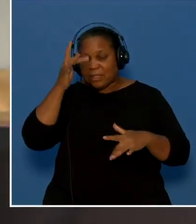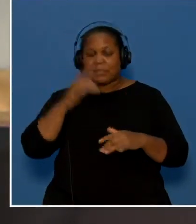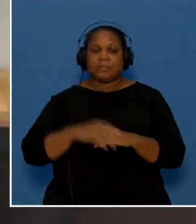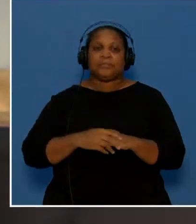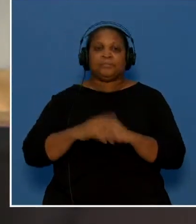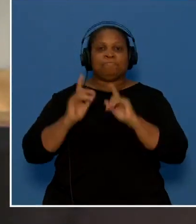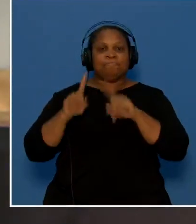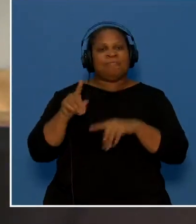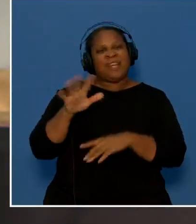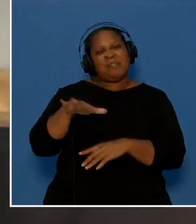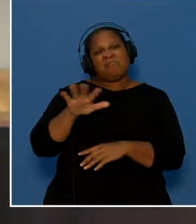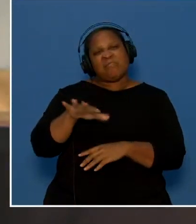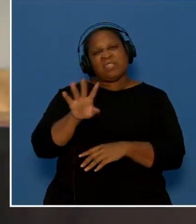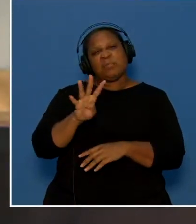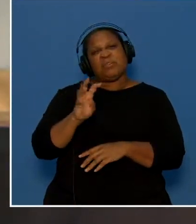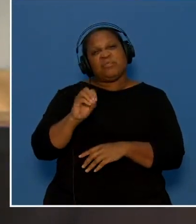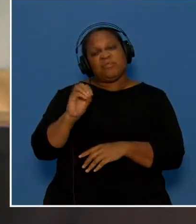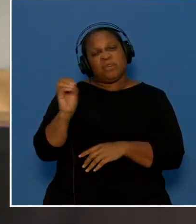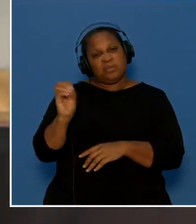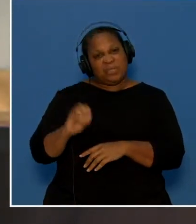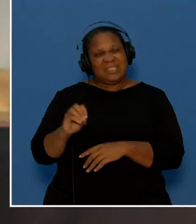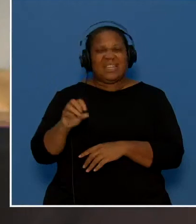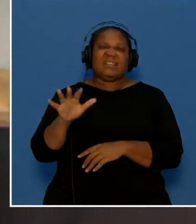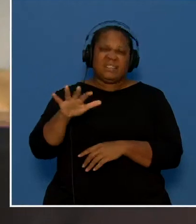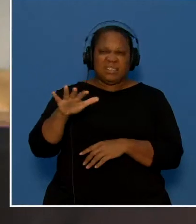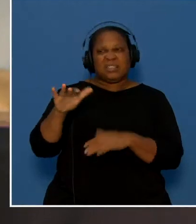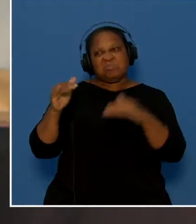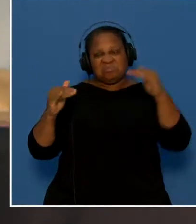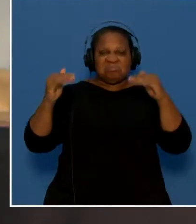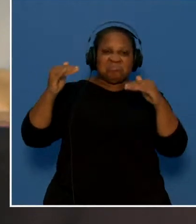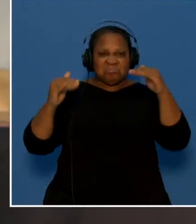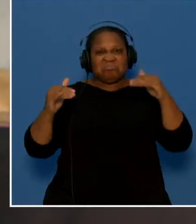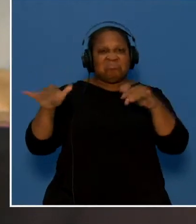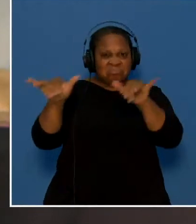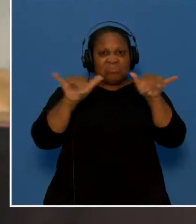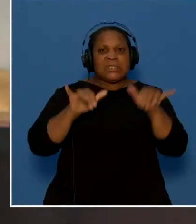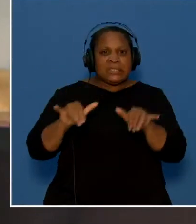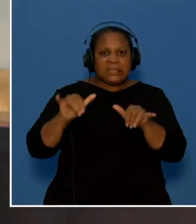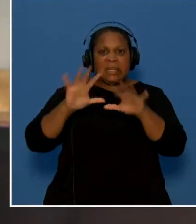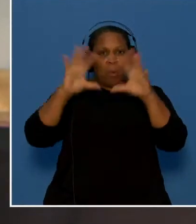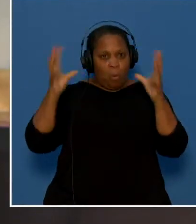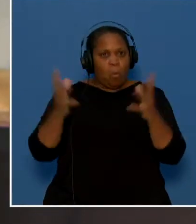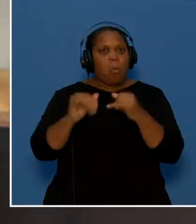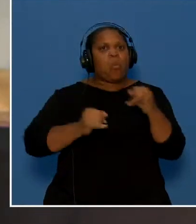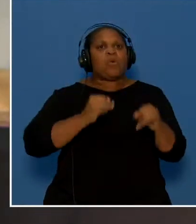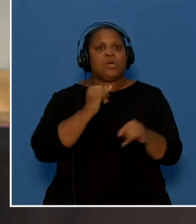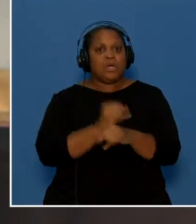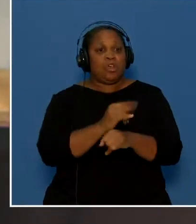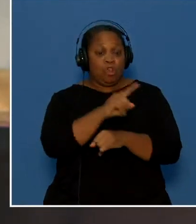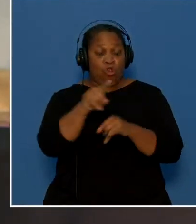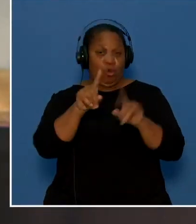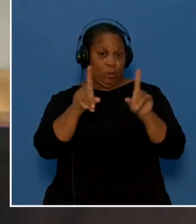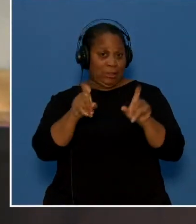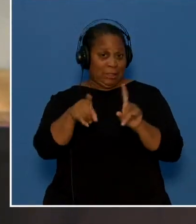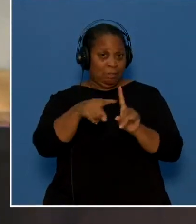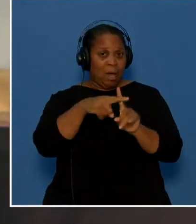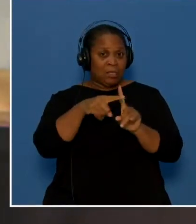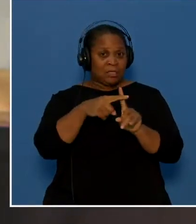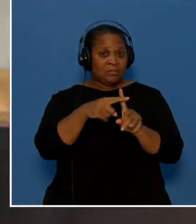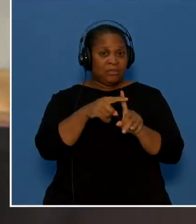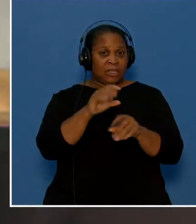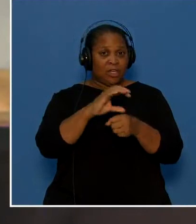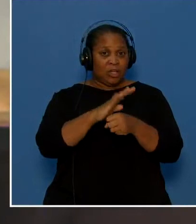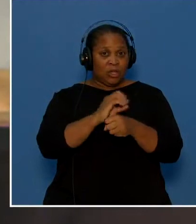Approximately 40%. That's consistent with worldwide averages, that approximately 40% of persons that test positive for COVID-19